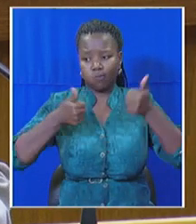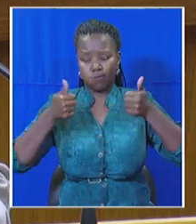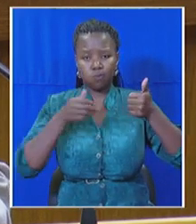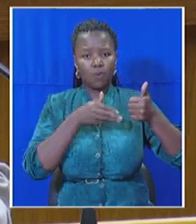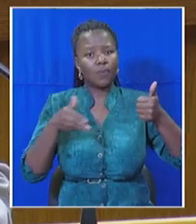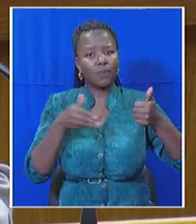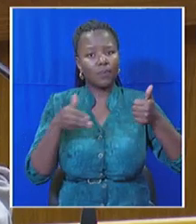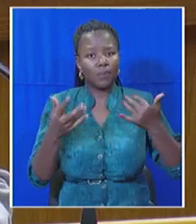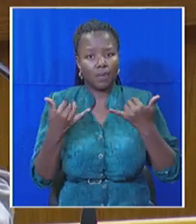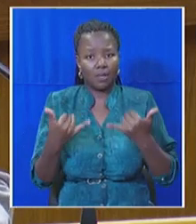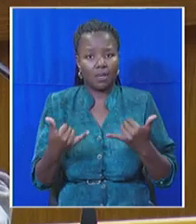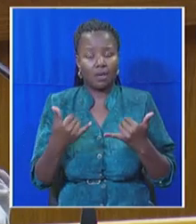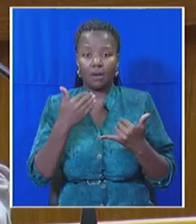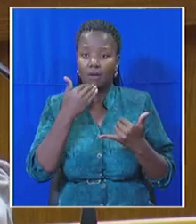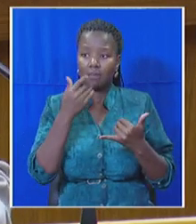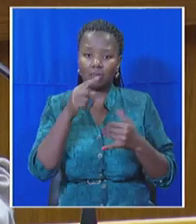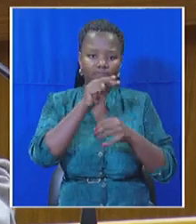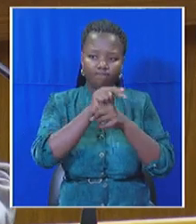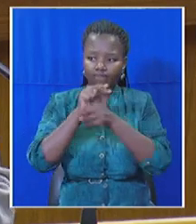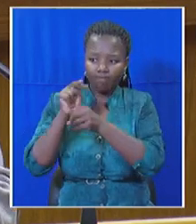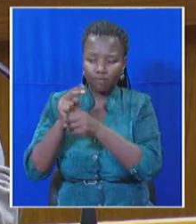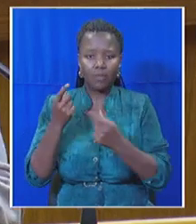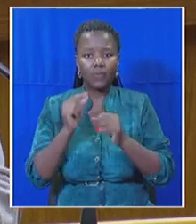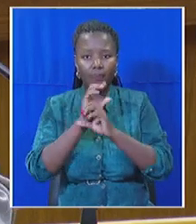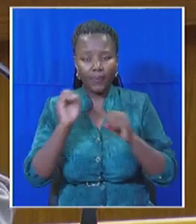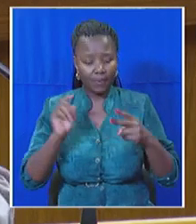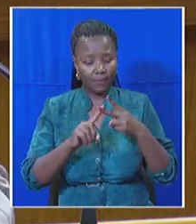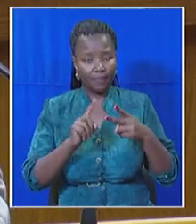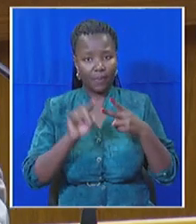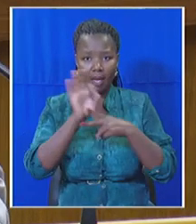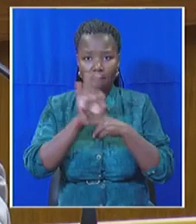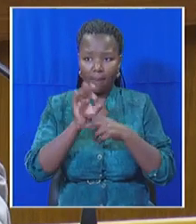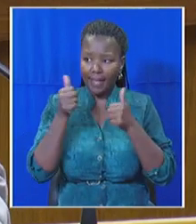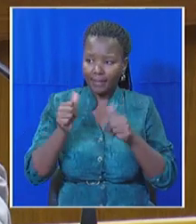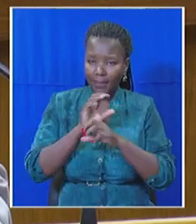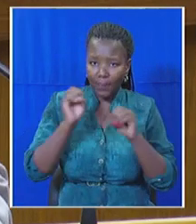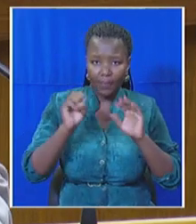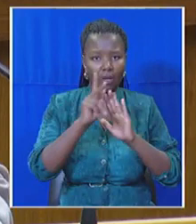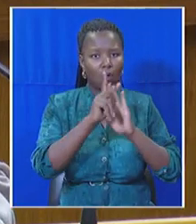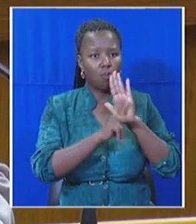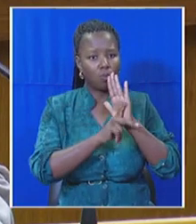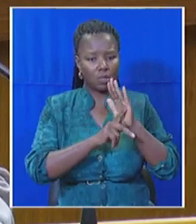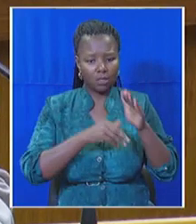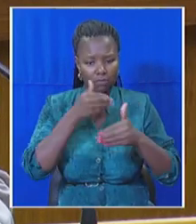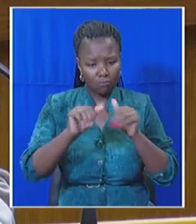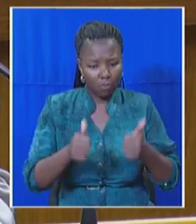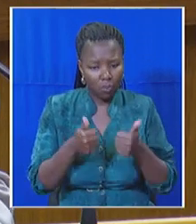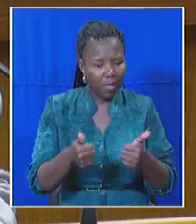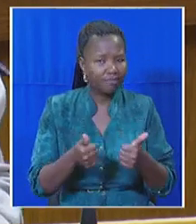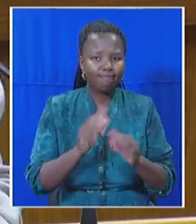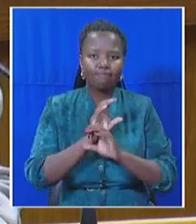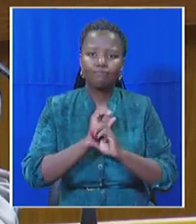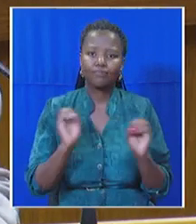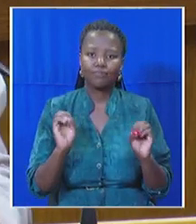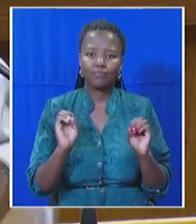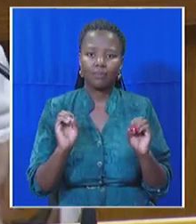lacks oversight responsibility, action plans, policies and procedures, and effective leadership culture. This is